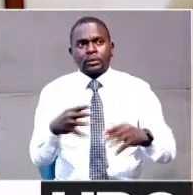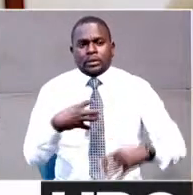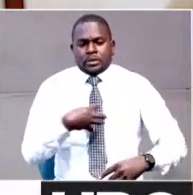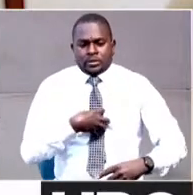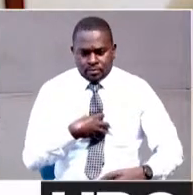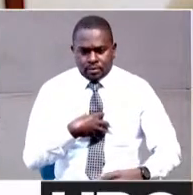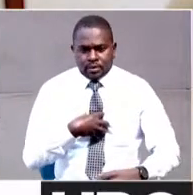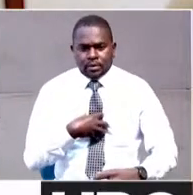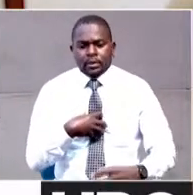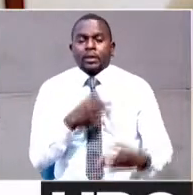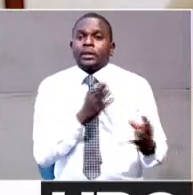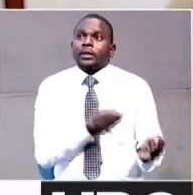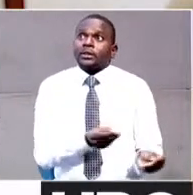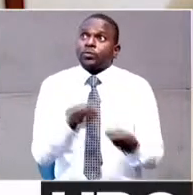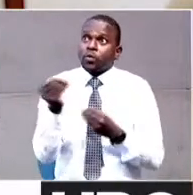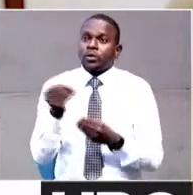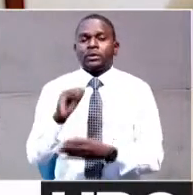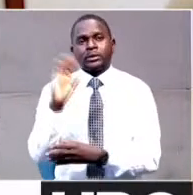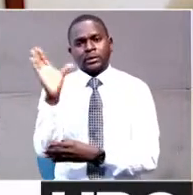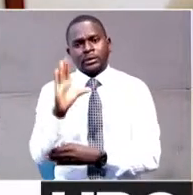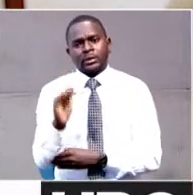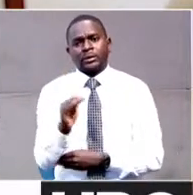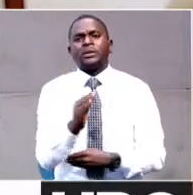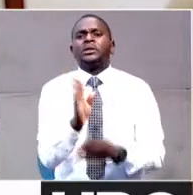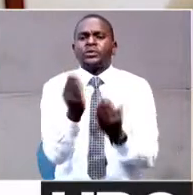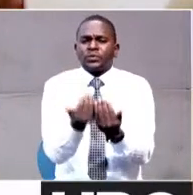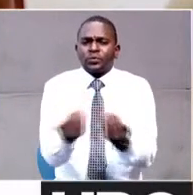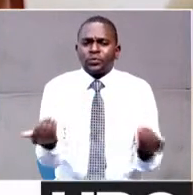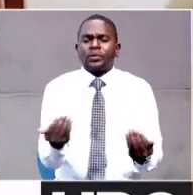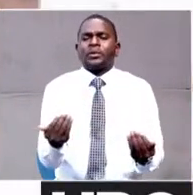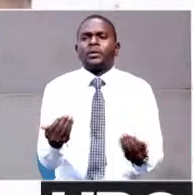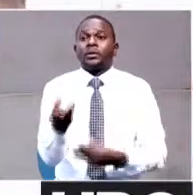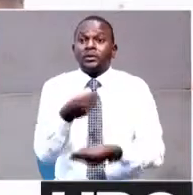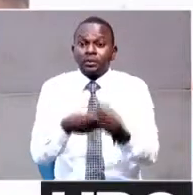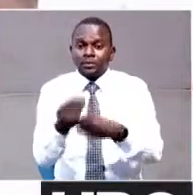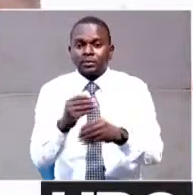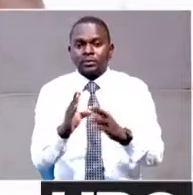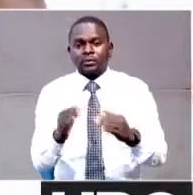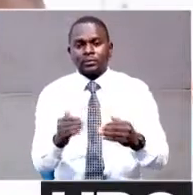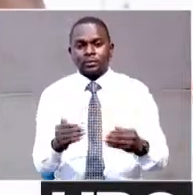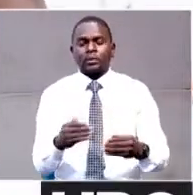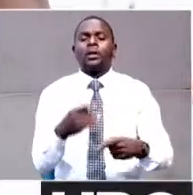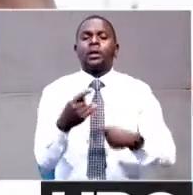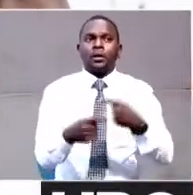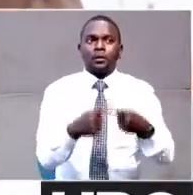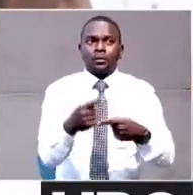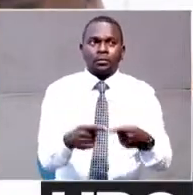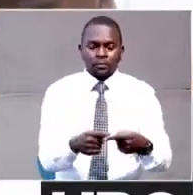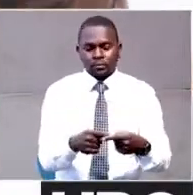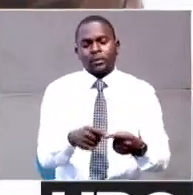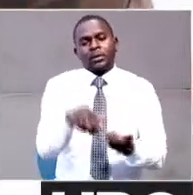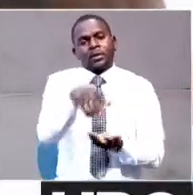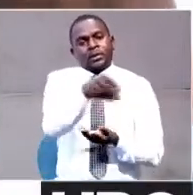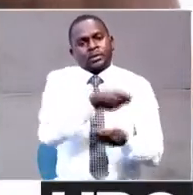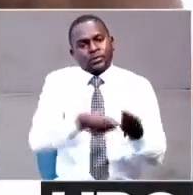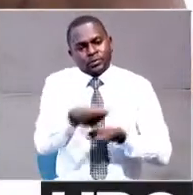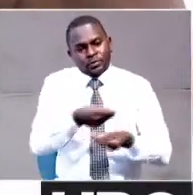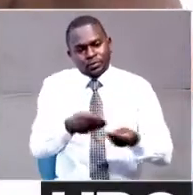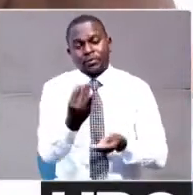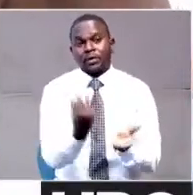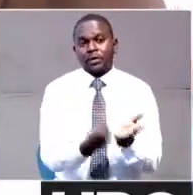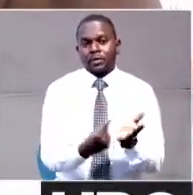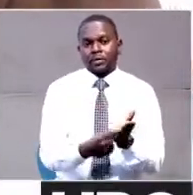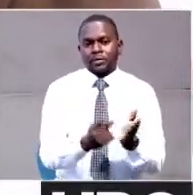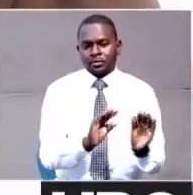export companies to just take our children and not follow them up. From operating a retail shop in Uganda